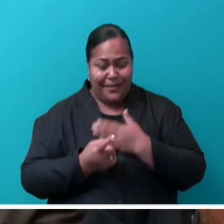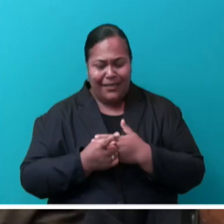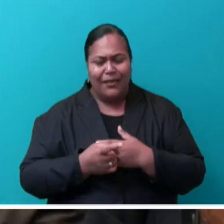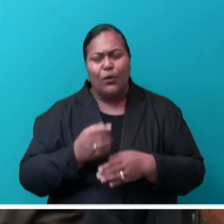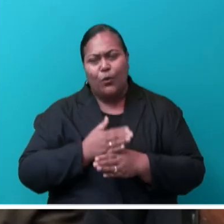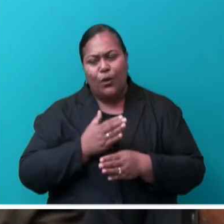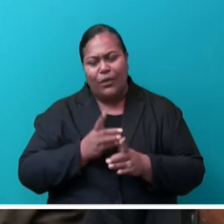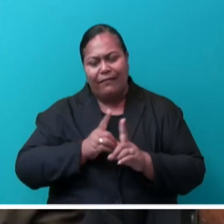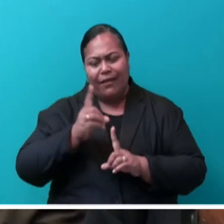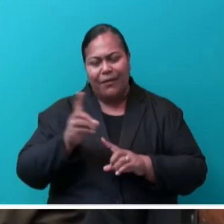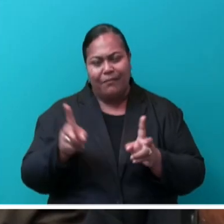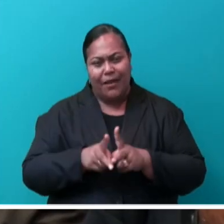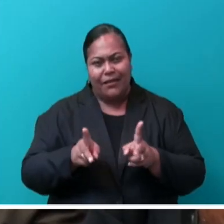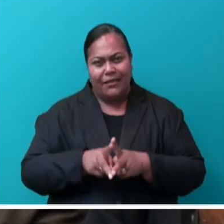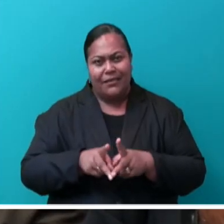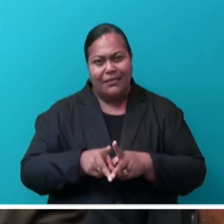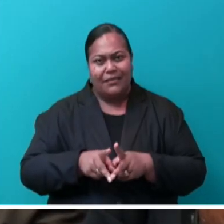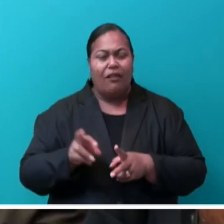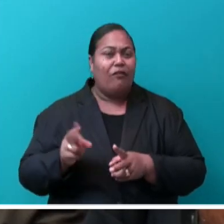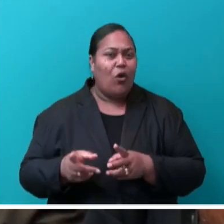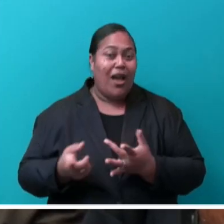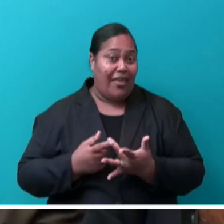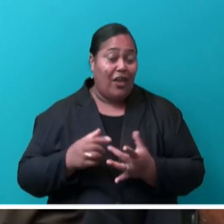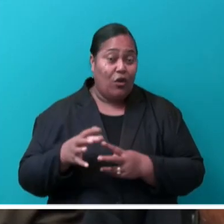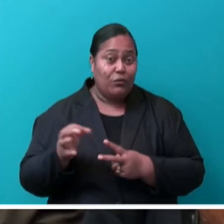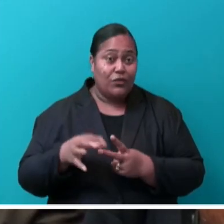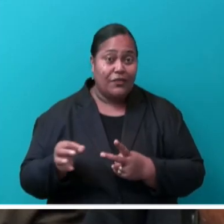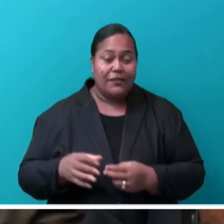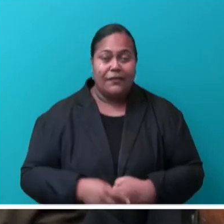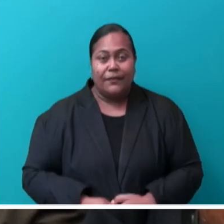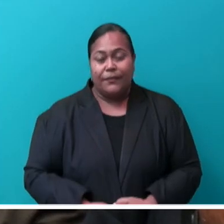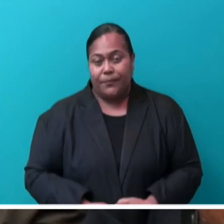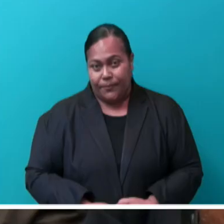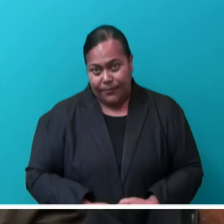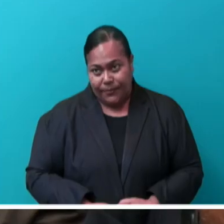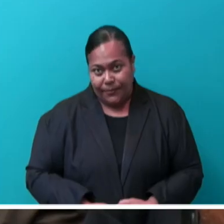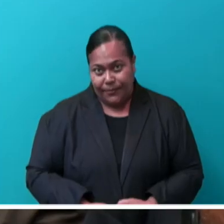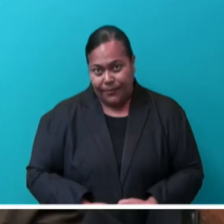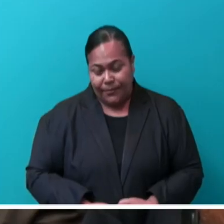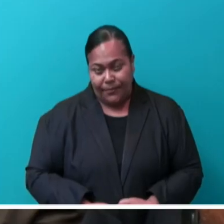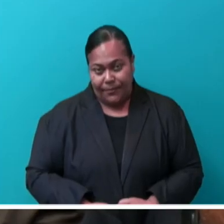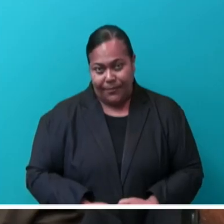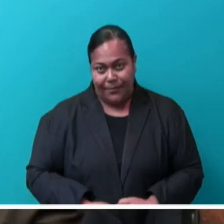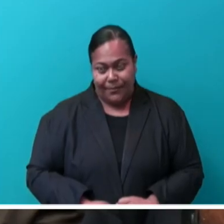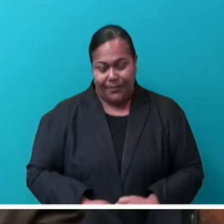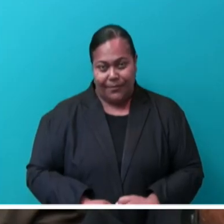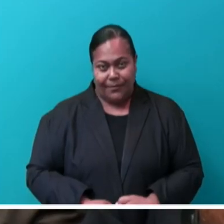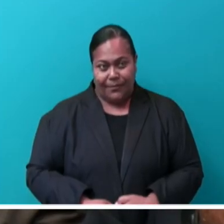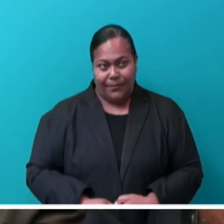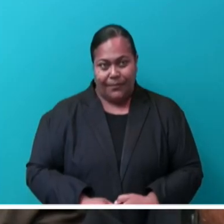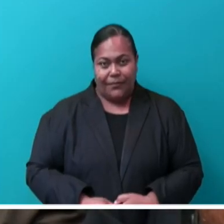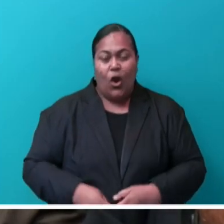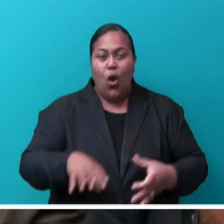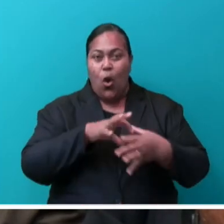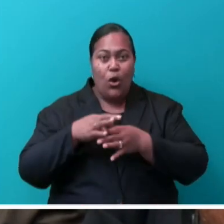development partners to explore options for strategic air support if needed. Mr. Speaker, sir, the coalition government